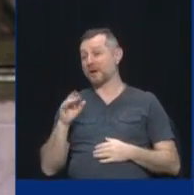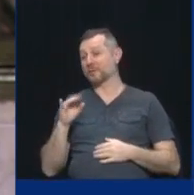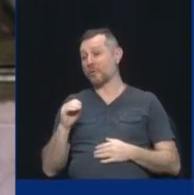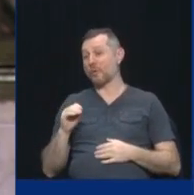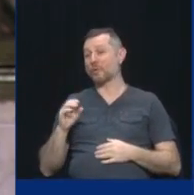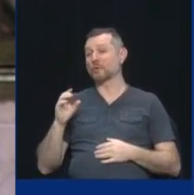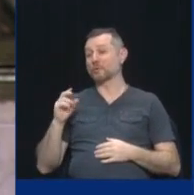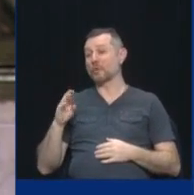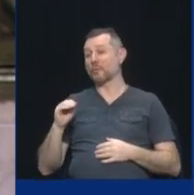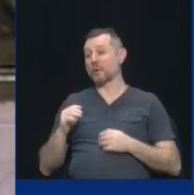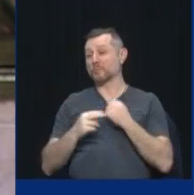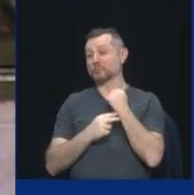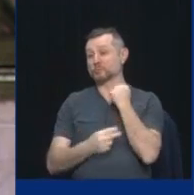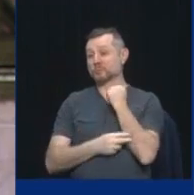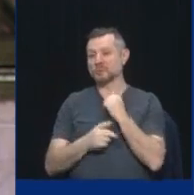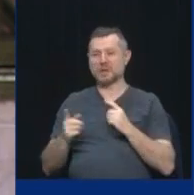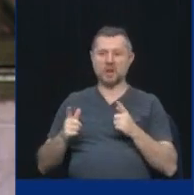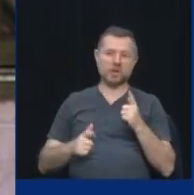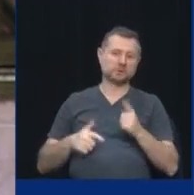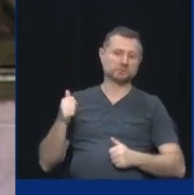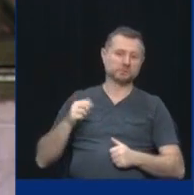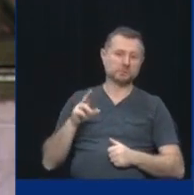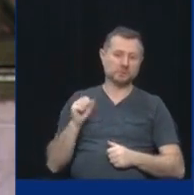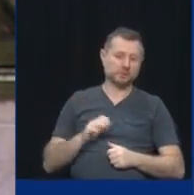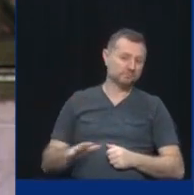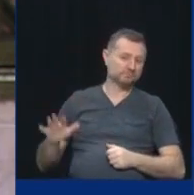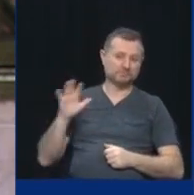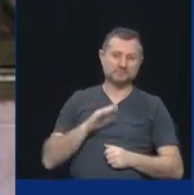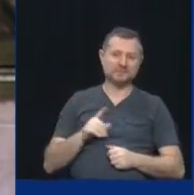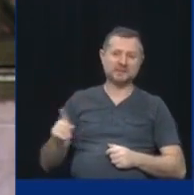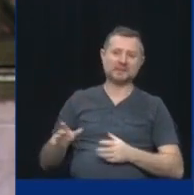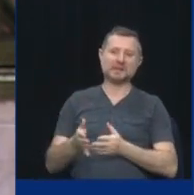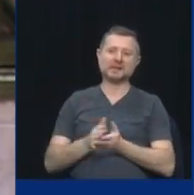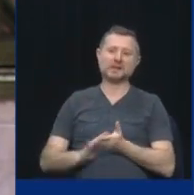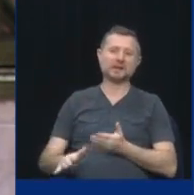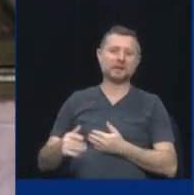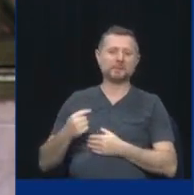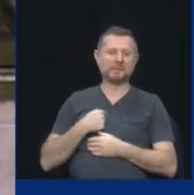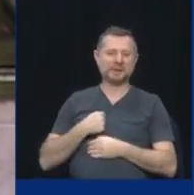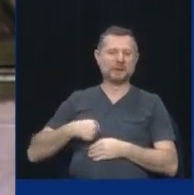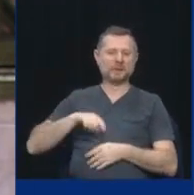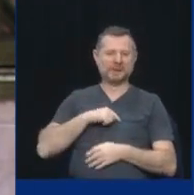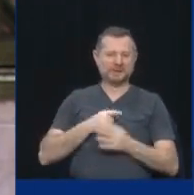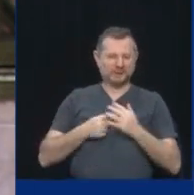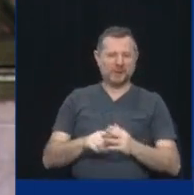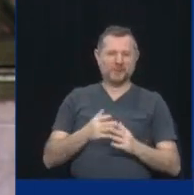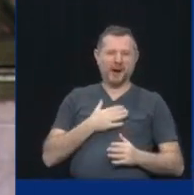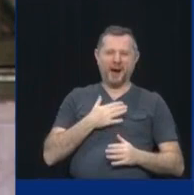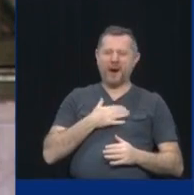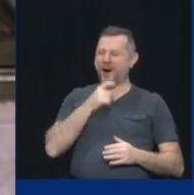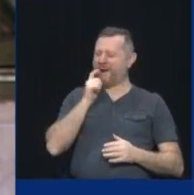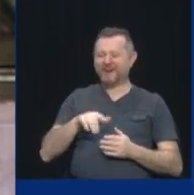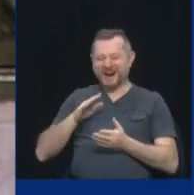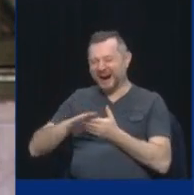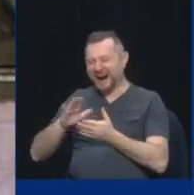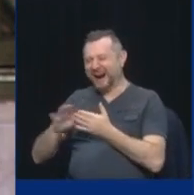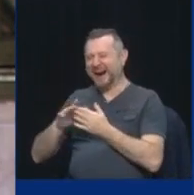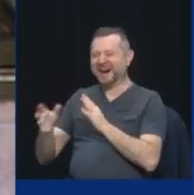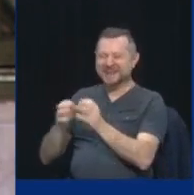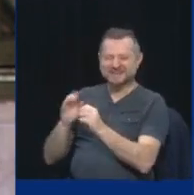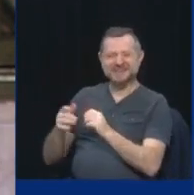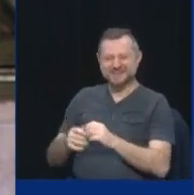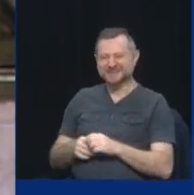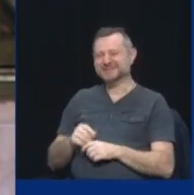clean slate. I didn't have to clean up an existing mess. This one, we inherited a